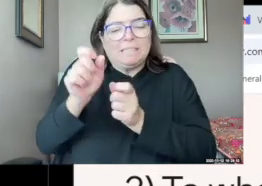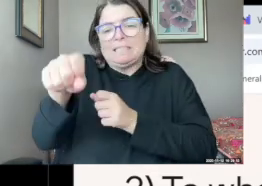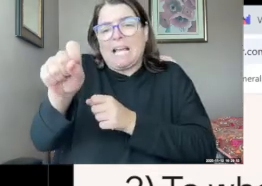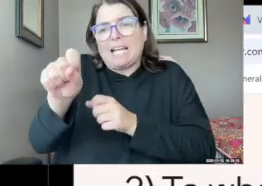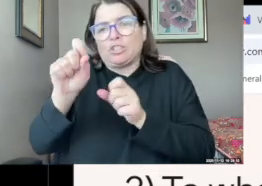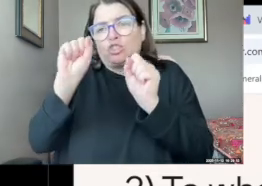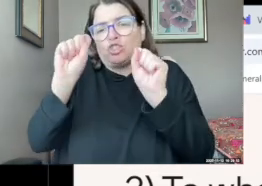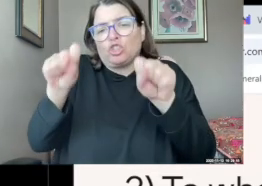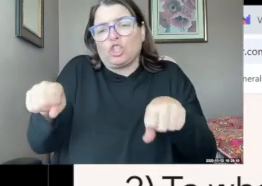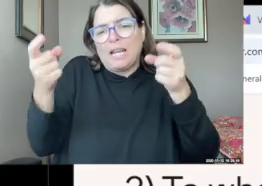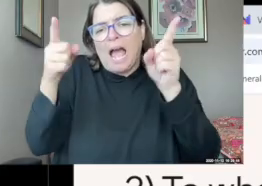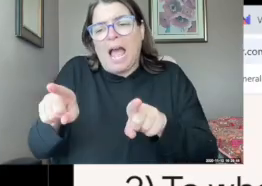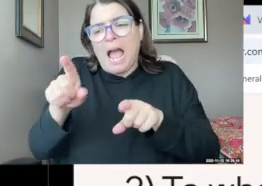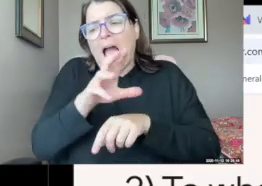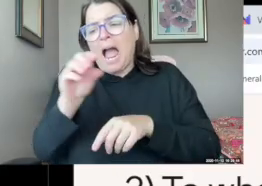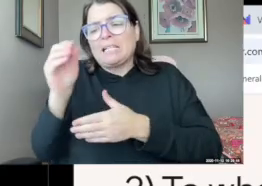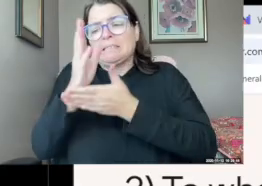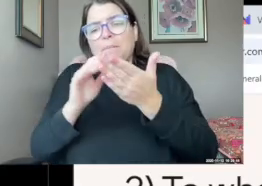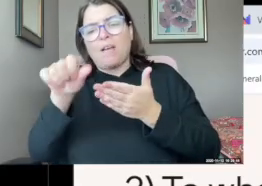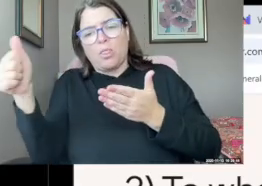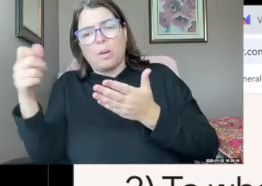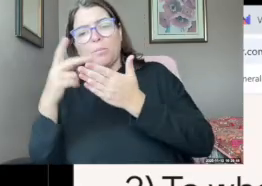there's some tweaks that need to happen,